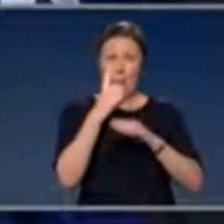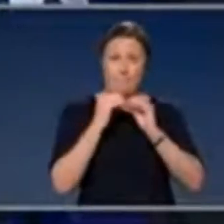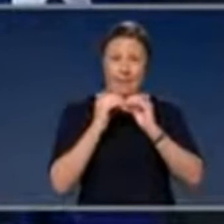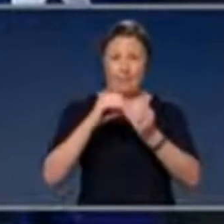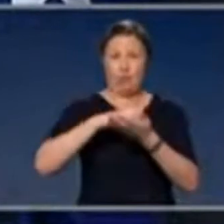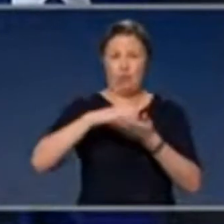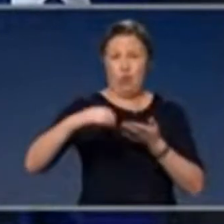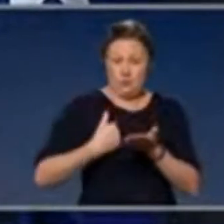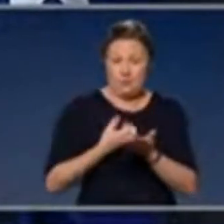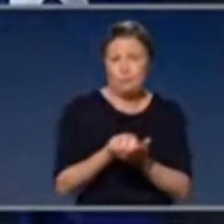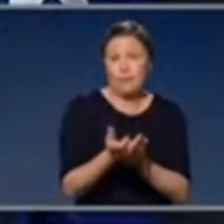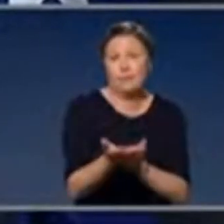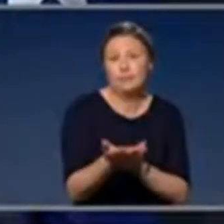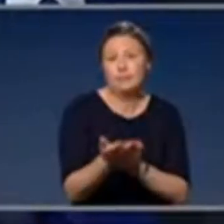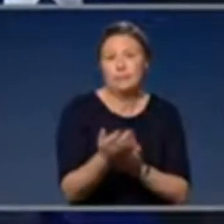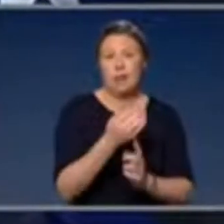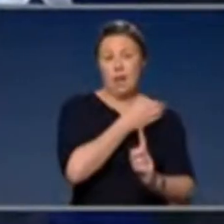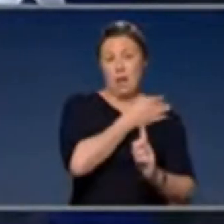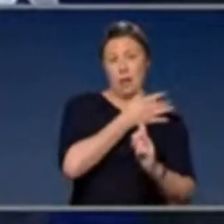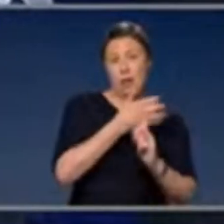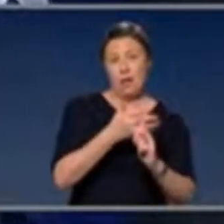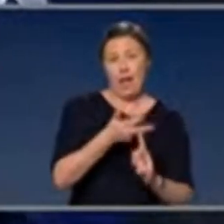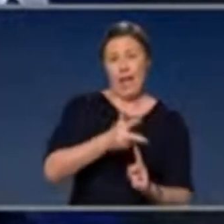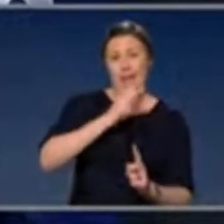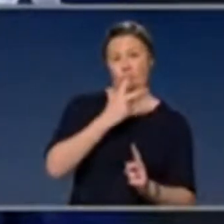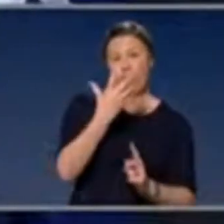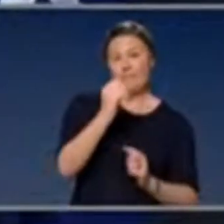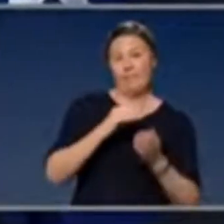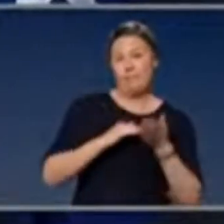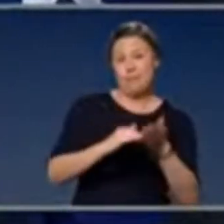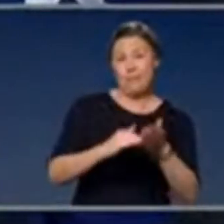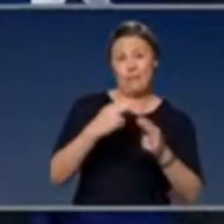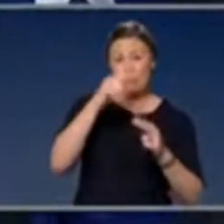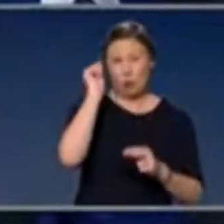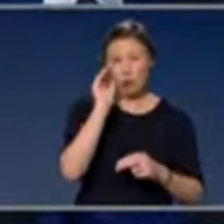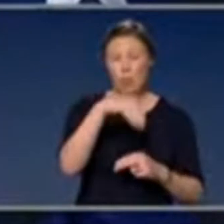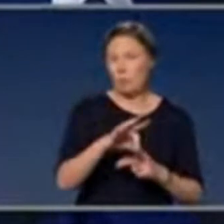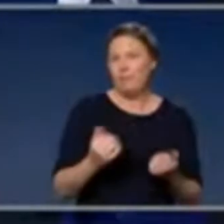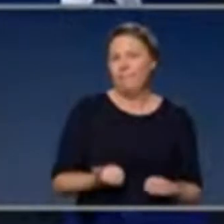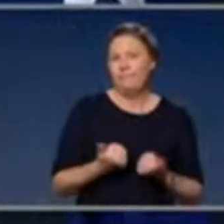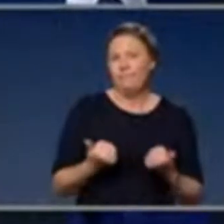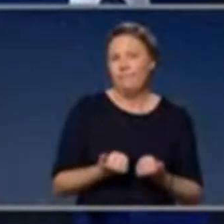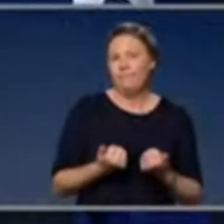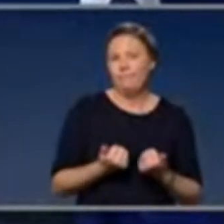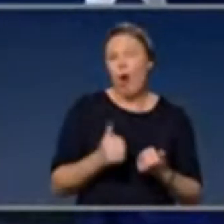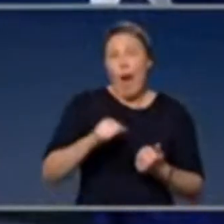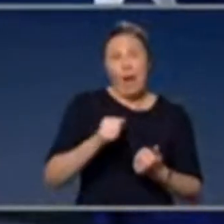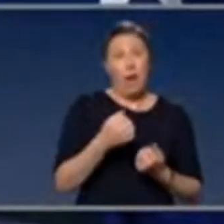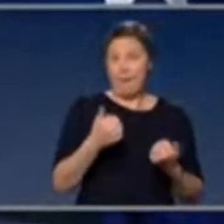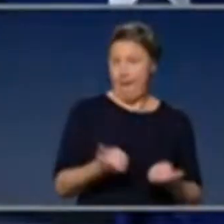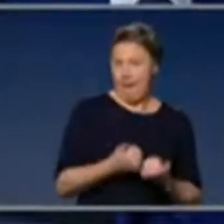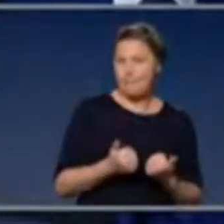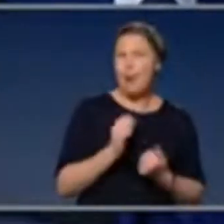say 850 million up until this point has been an underinvestment. In fact, I'd say it's been a very significant investment. And the fact,